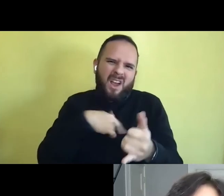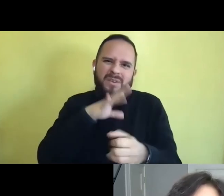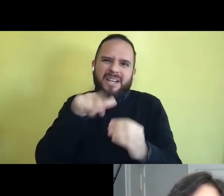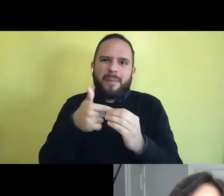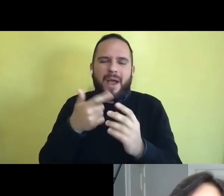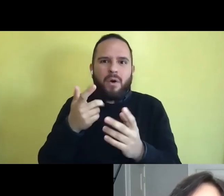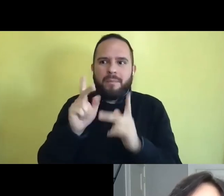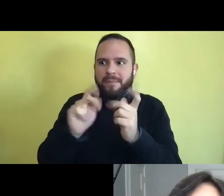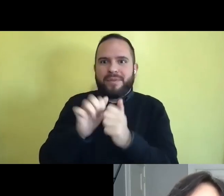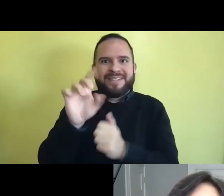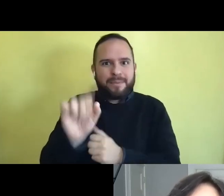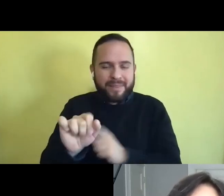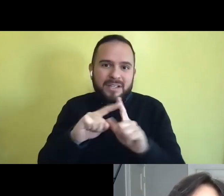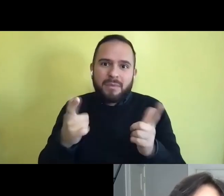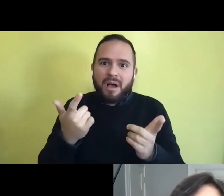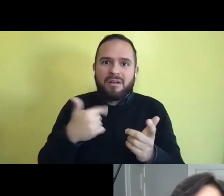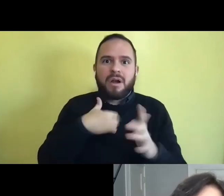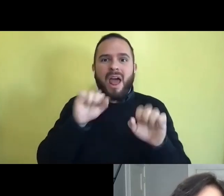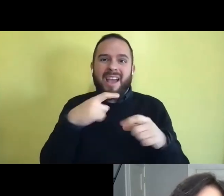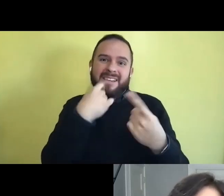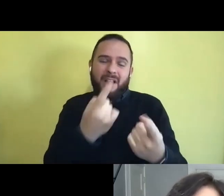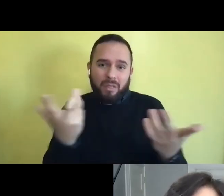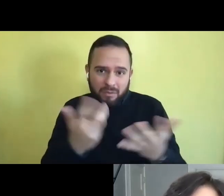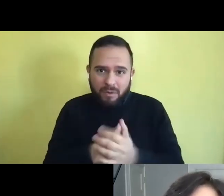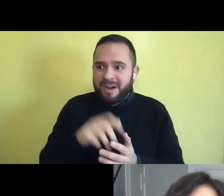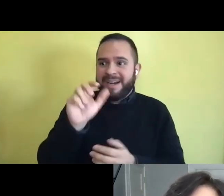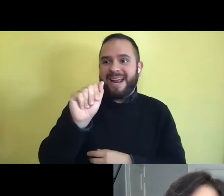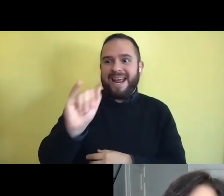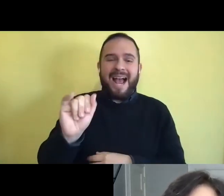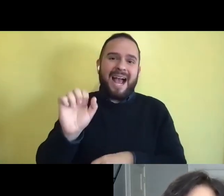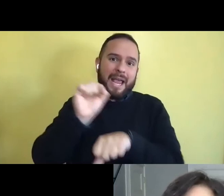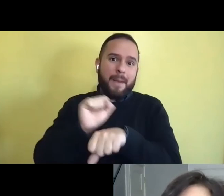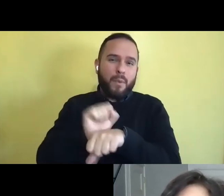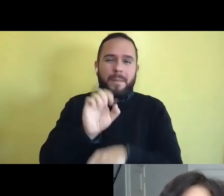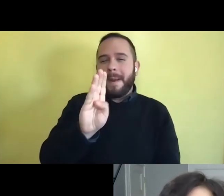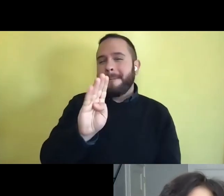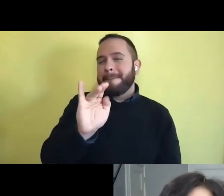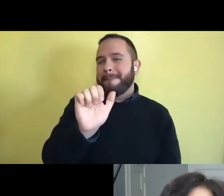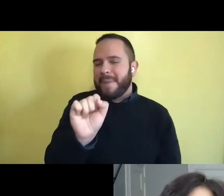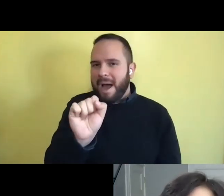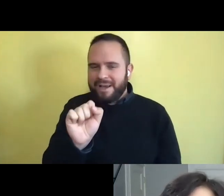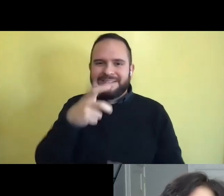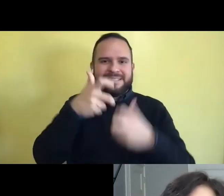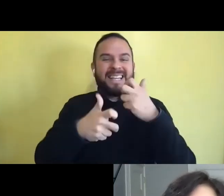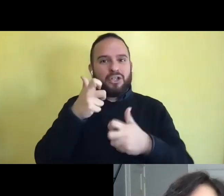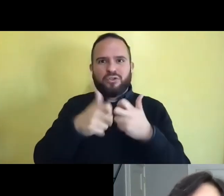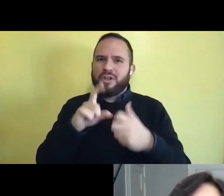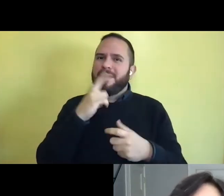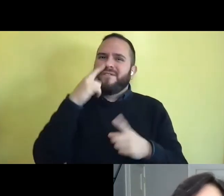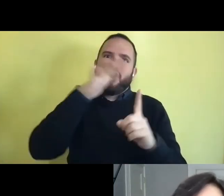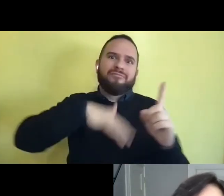that AI employment kind of bias issues exist for everybody. I mean,